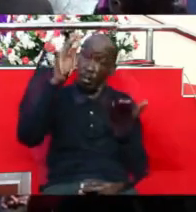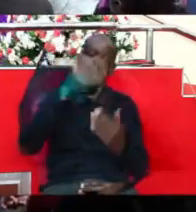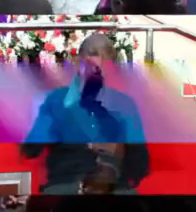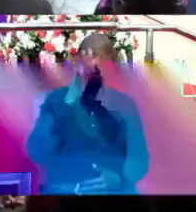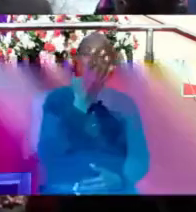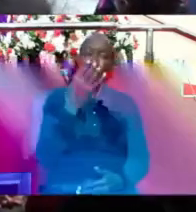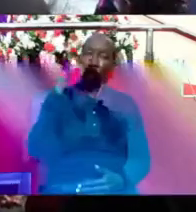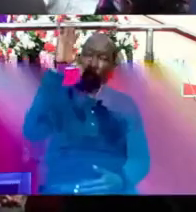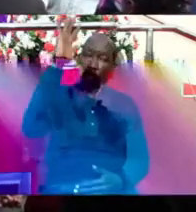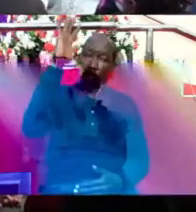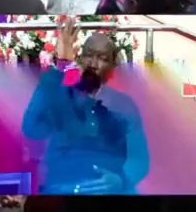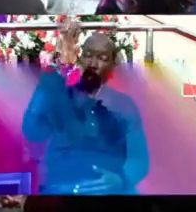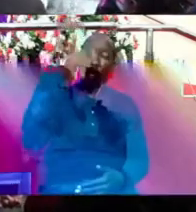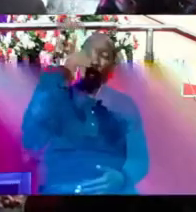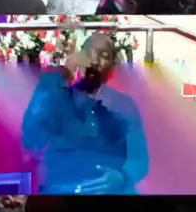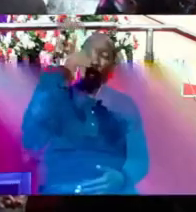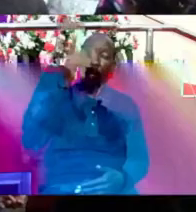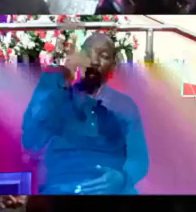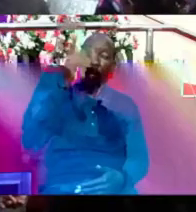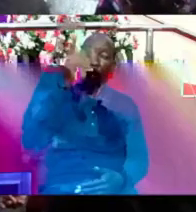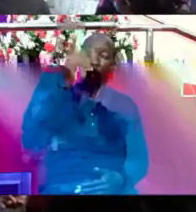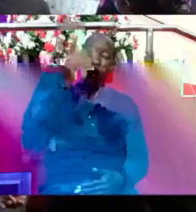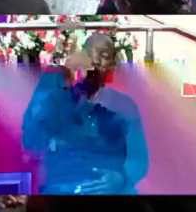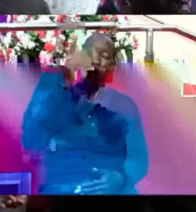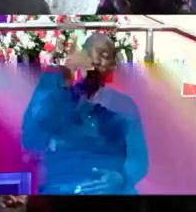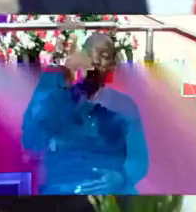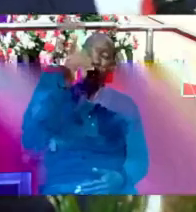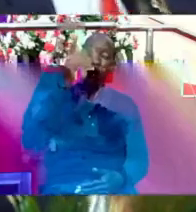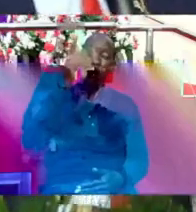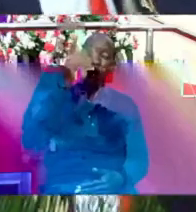Let me tell you, the other day I was walking downtown Nairobi